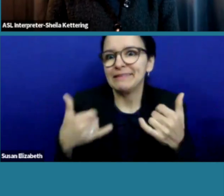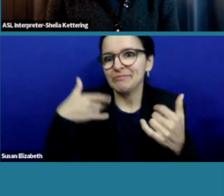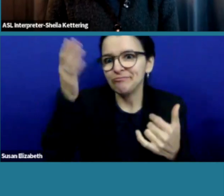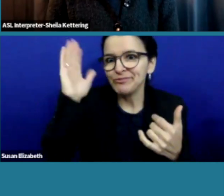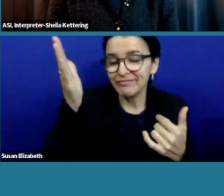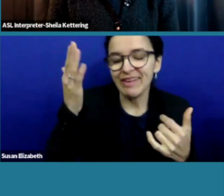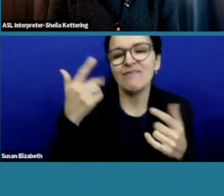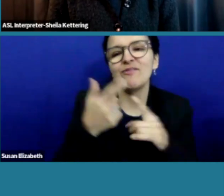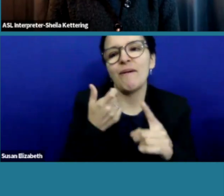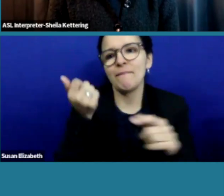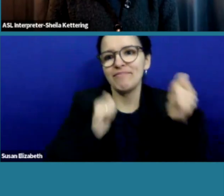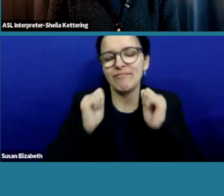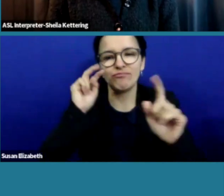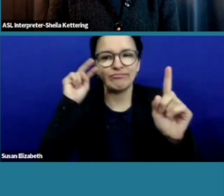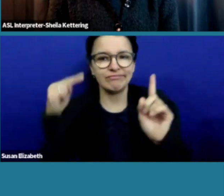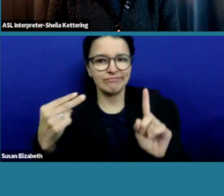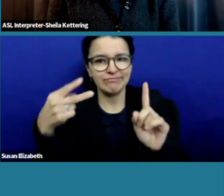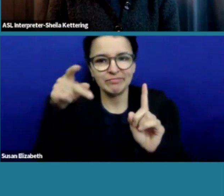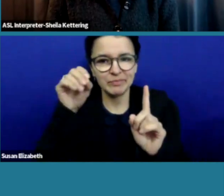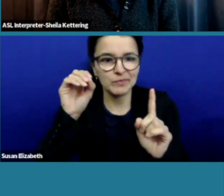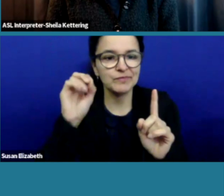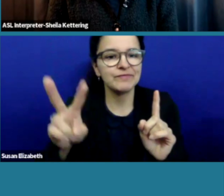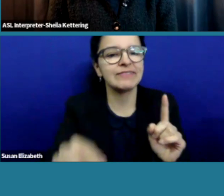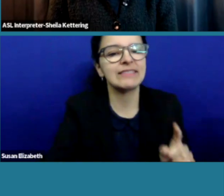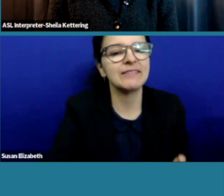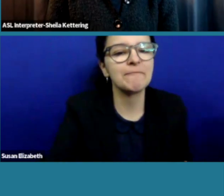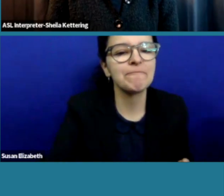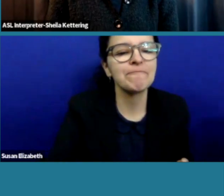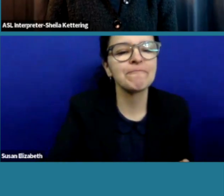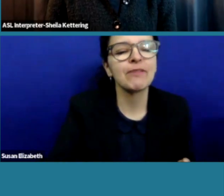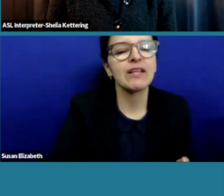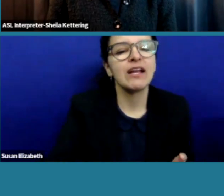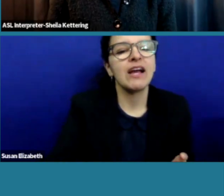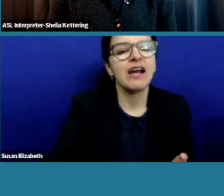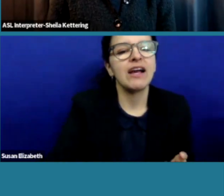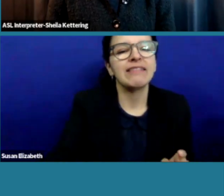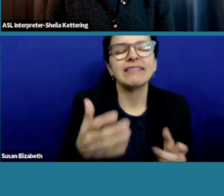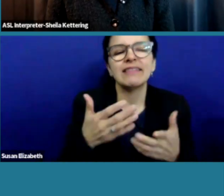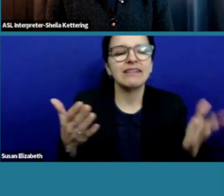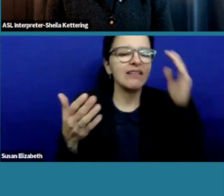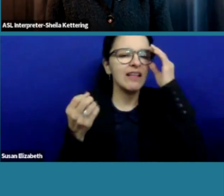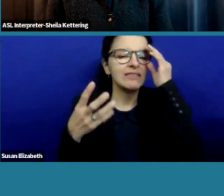I love providing opportunities for different interpreters. So I'm going to give you my point of view with